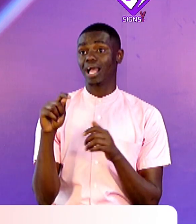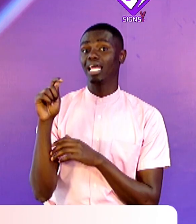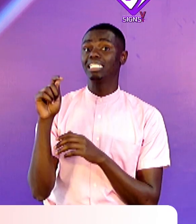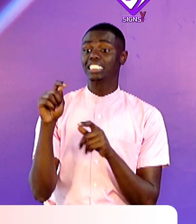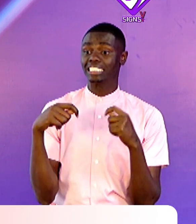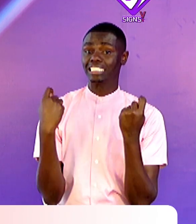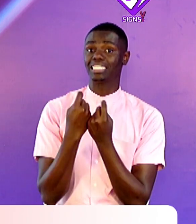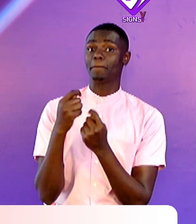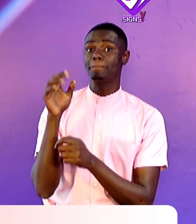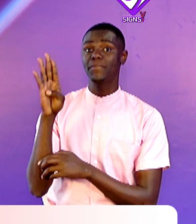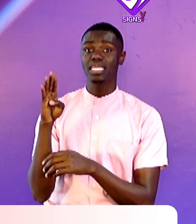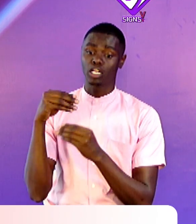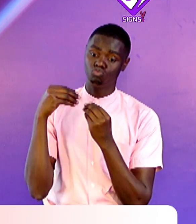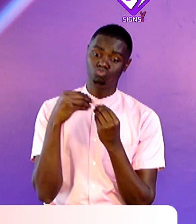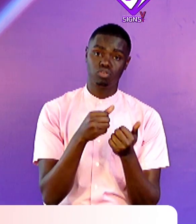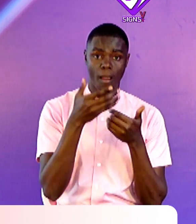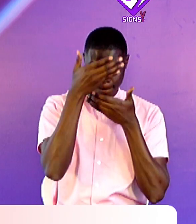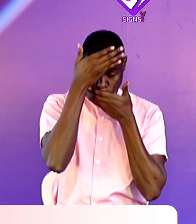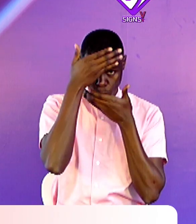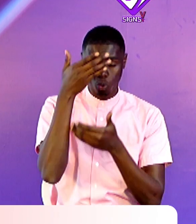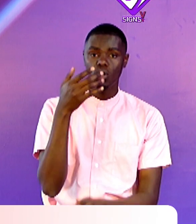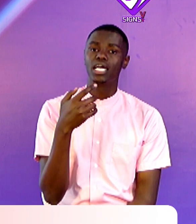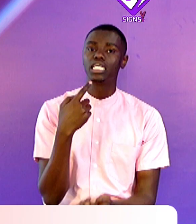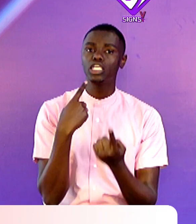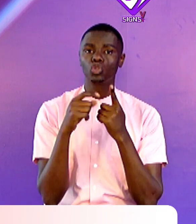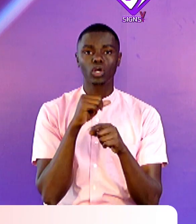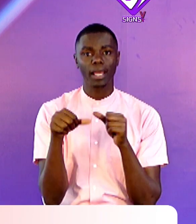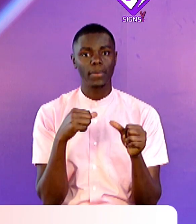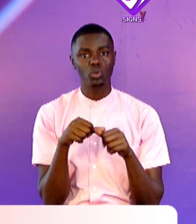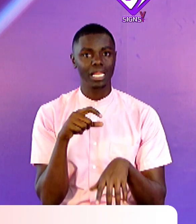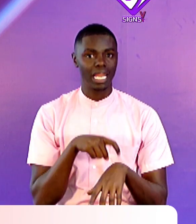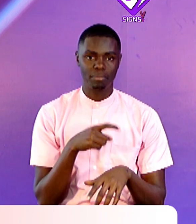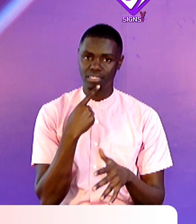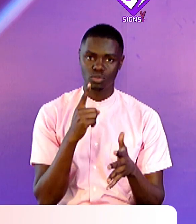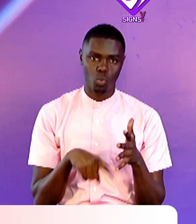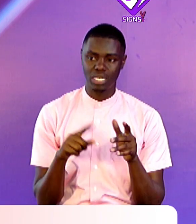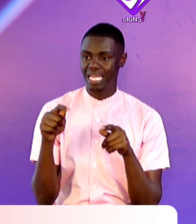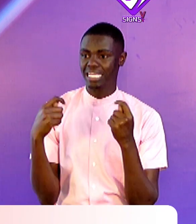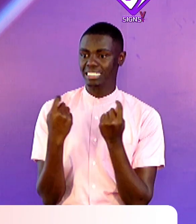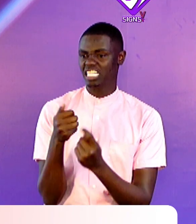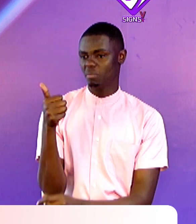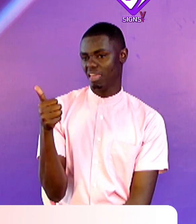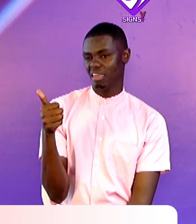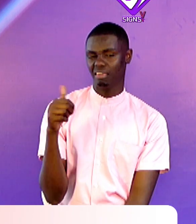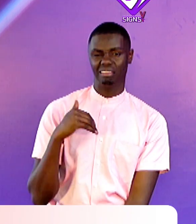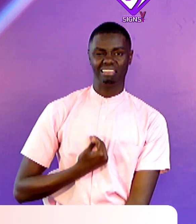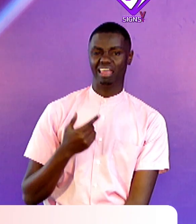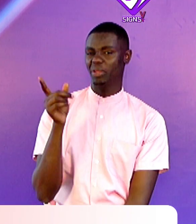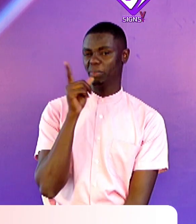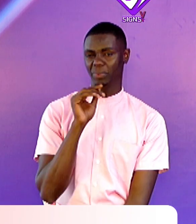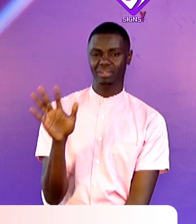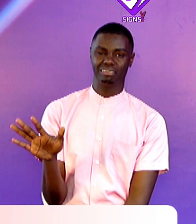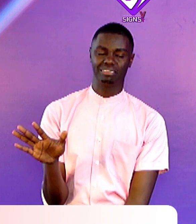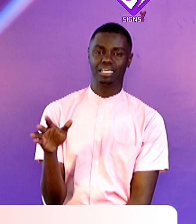B that worked on Morocco, really. Yes. Because he spoke of tired legs, he saw that the Team A was tired, really.